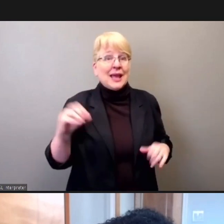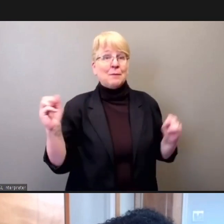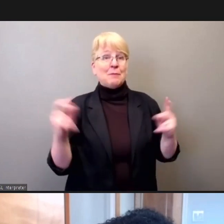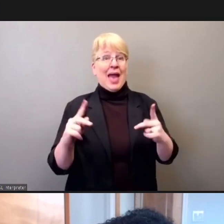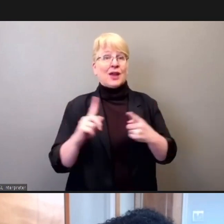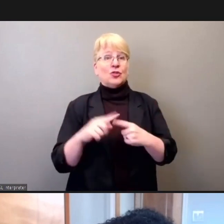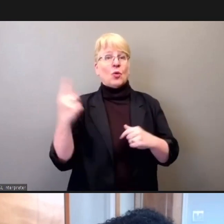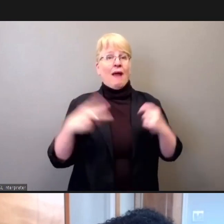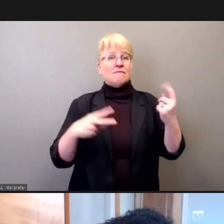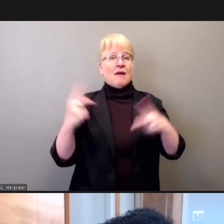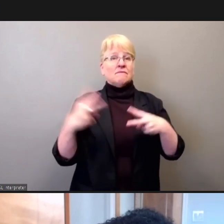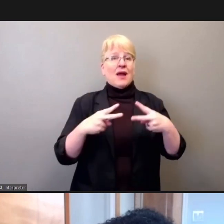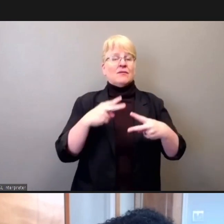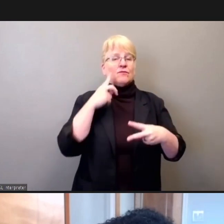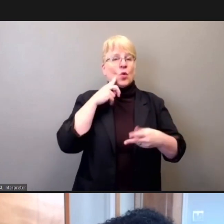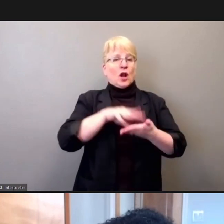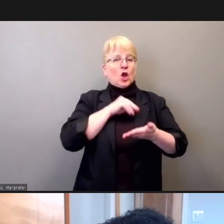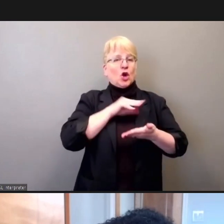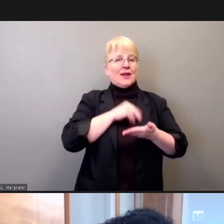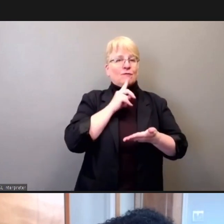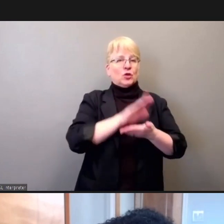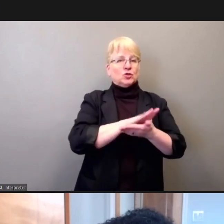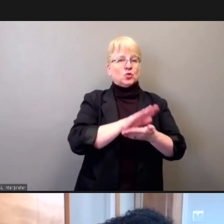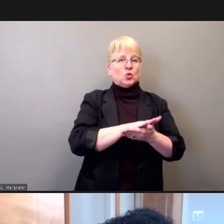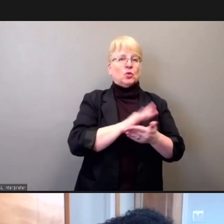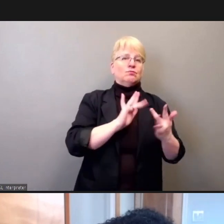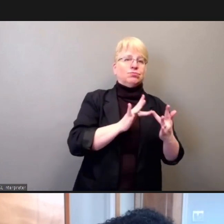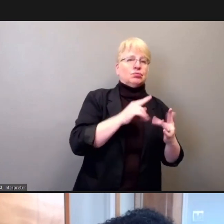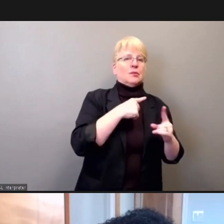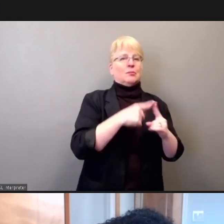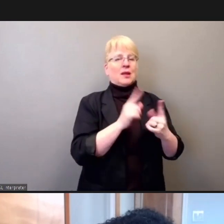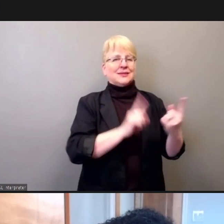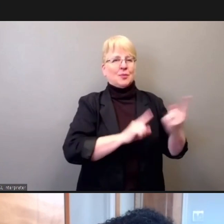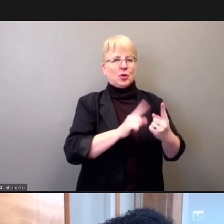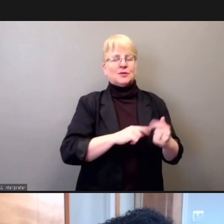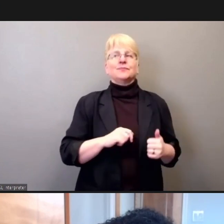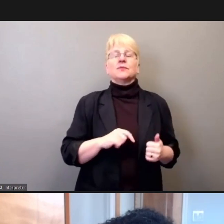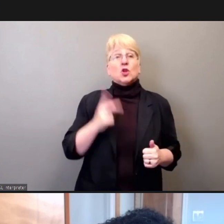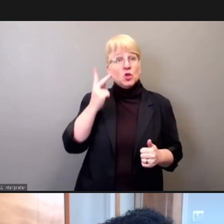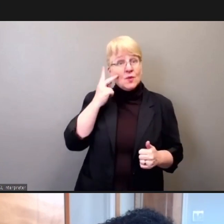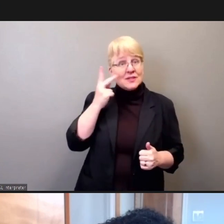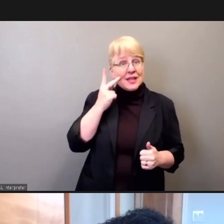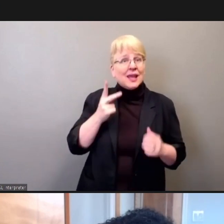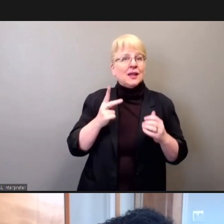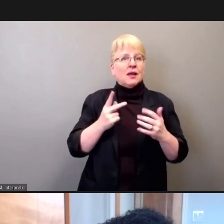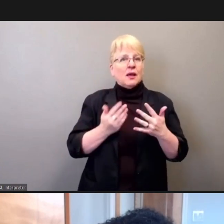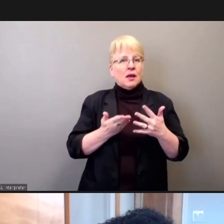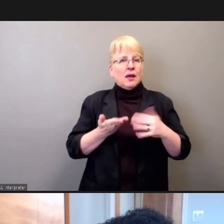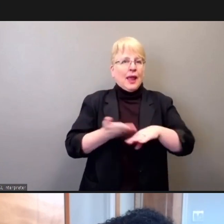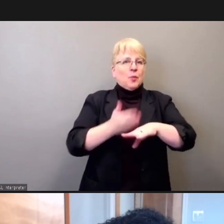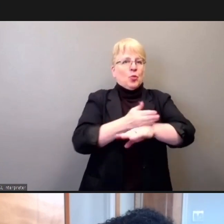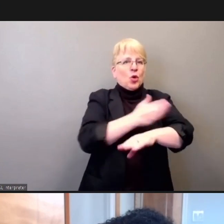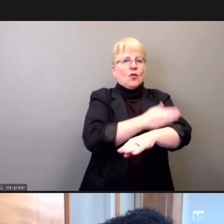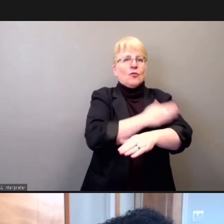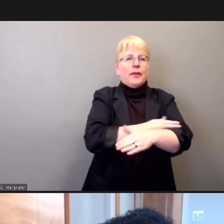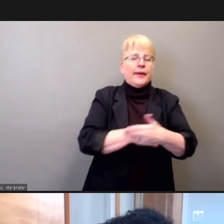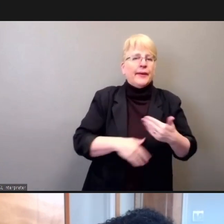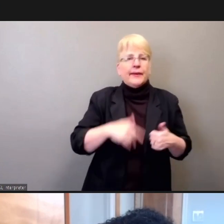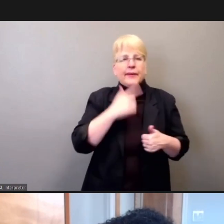saw, incredible work in the green, yellow, red effort. And we want